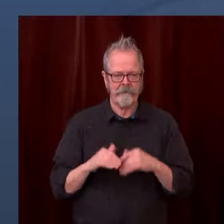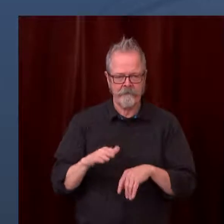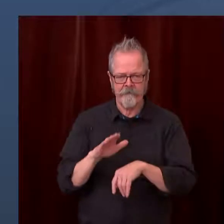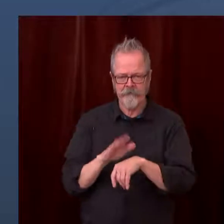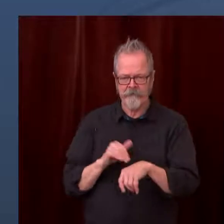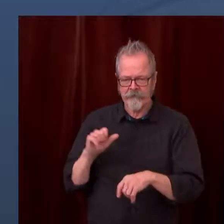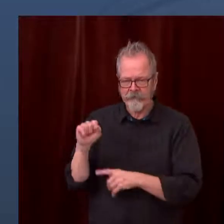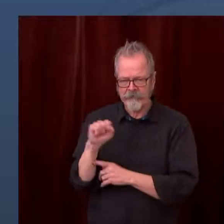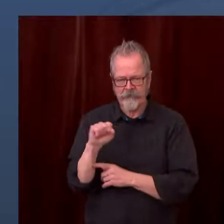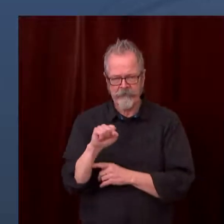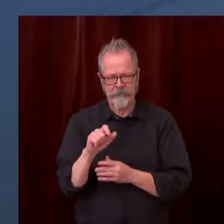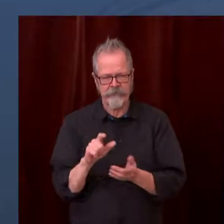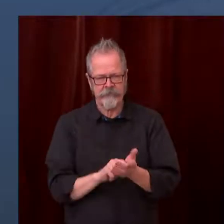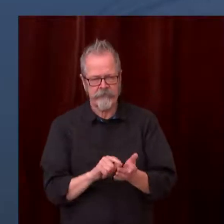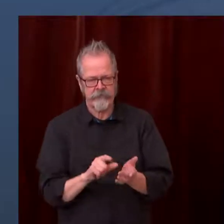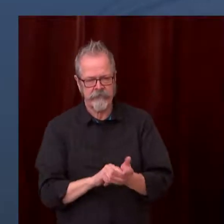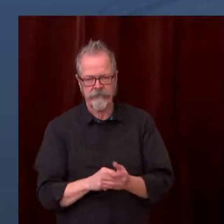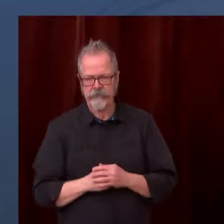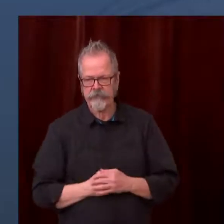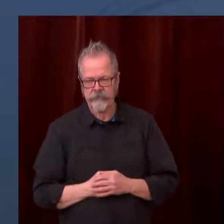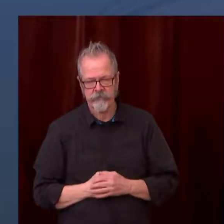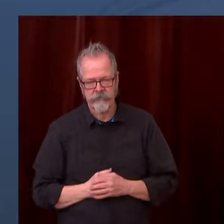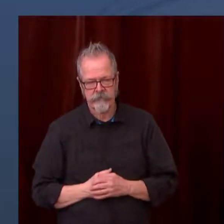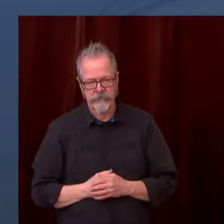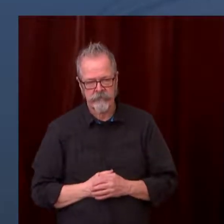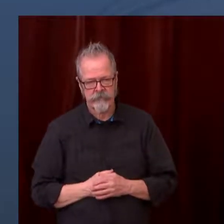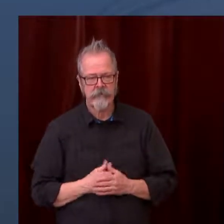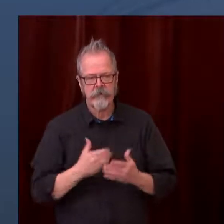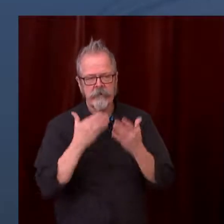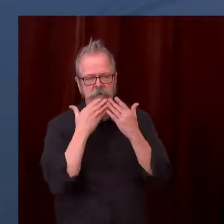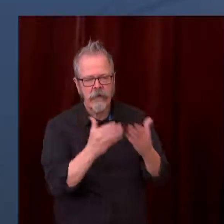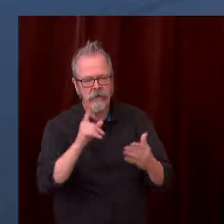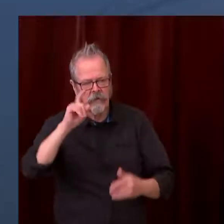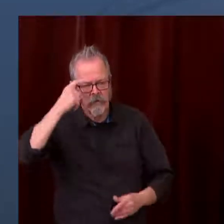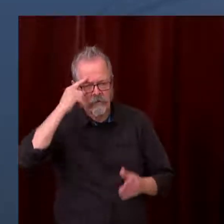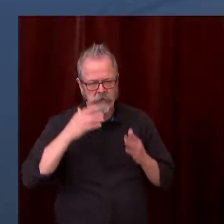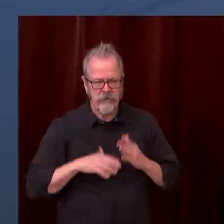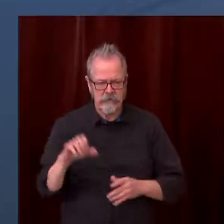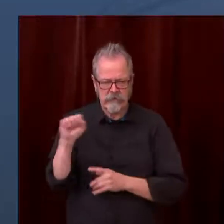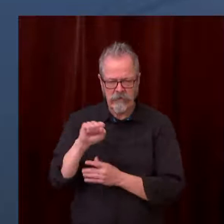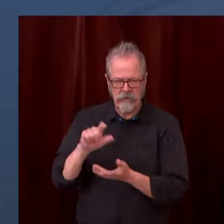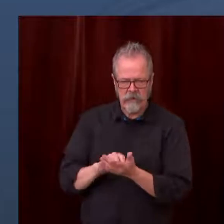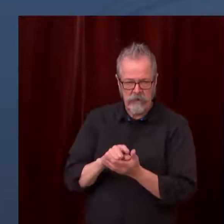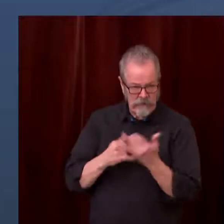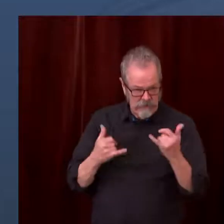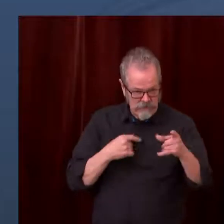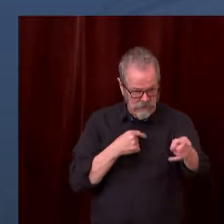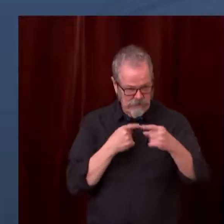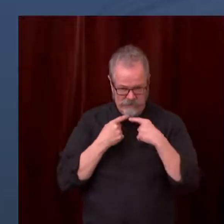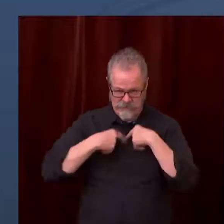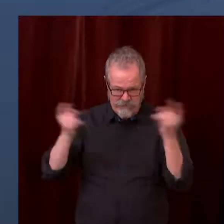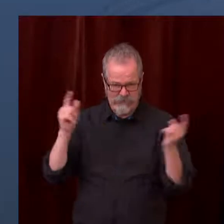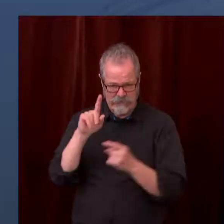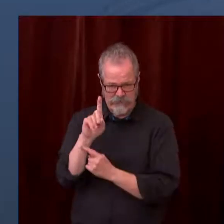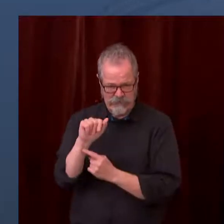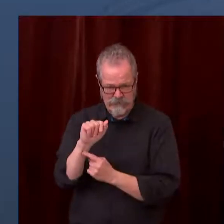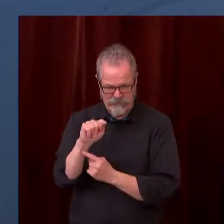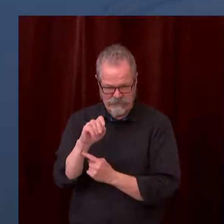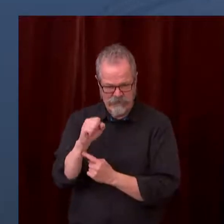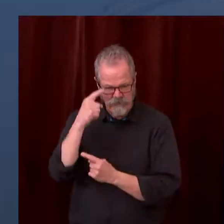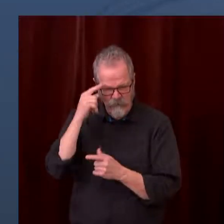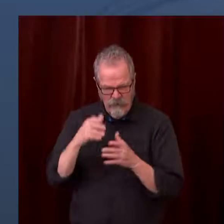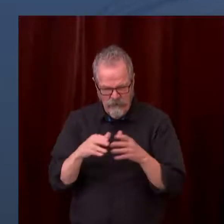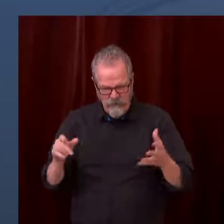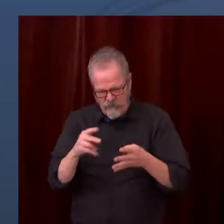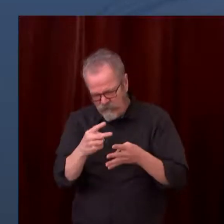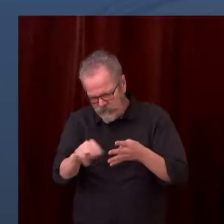timeline that you put out today, you said is assuming trajectories for vaccine doses hold. Is that based off of vaccine doses that you've already been